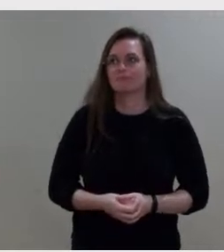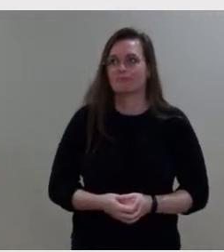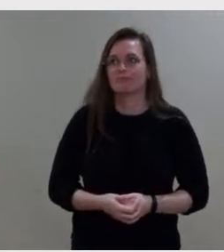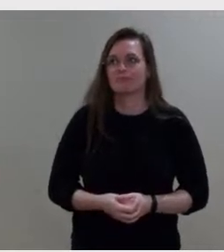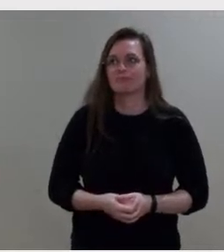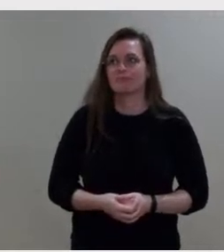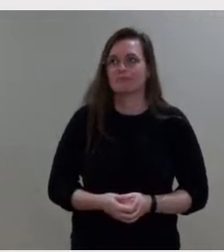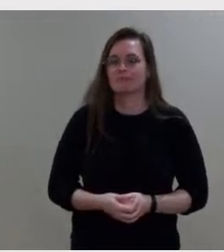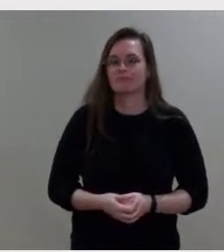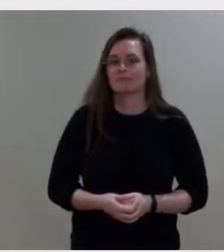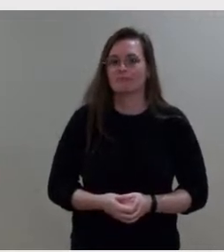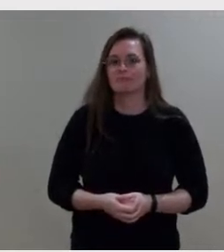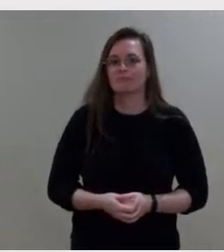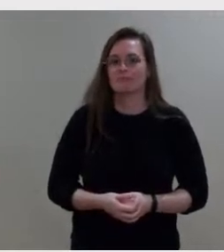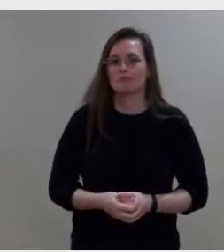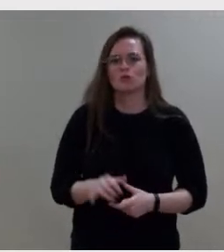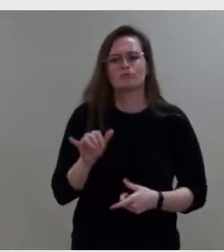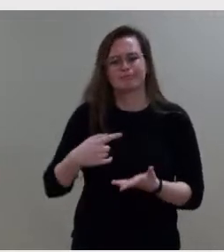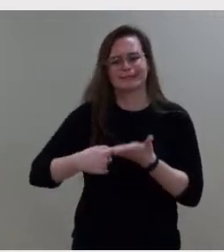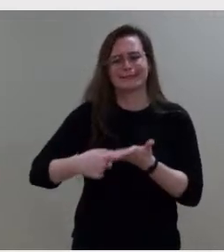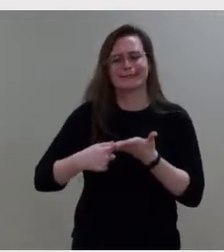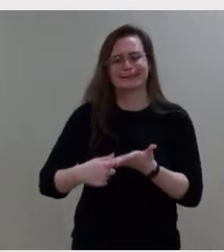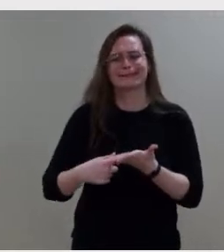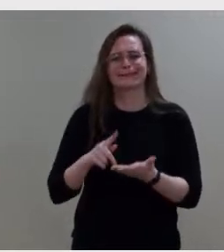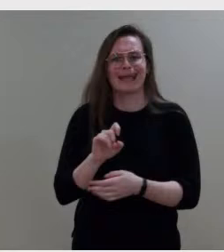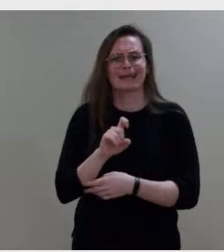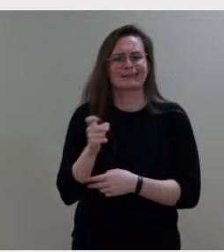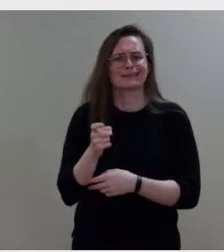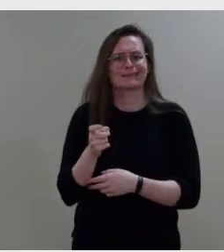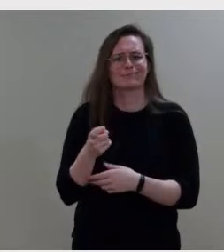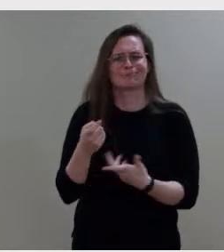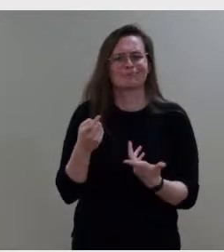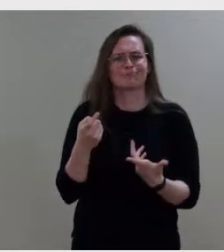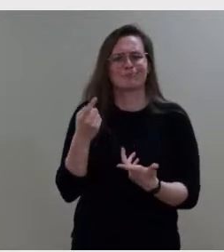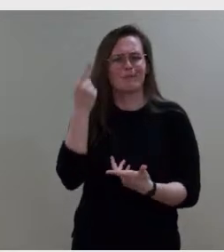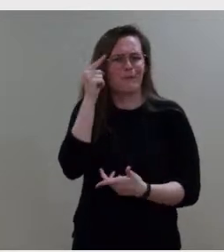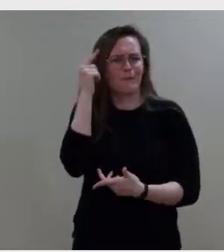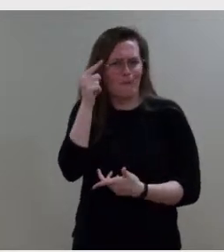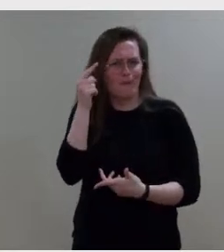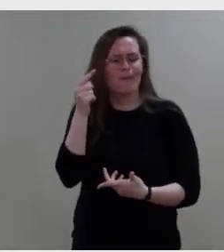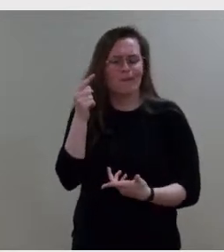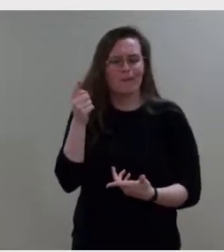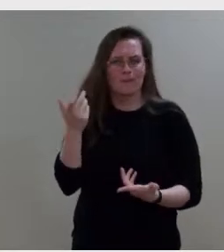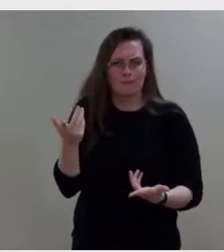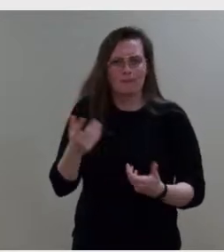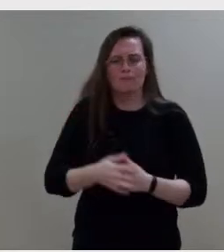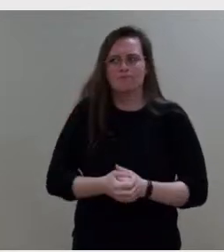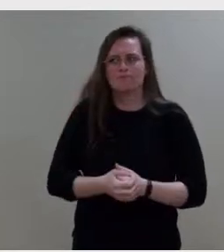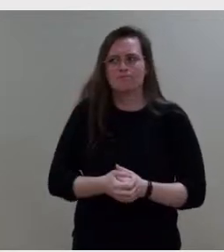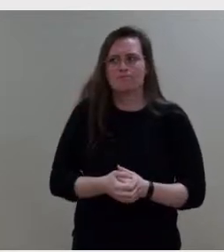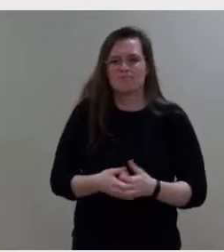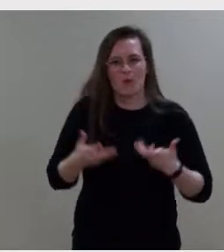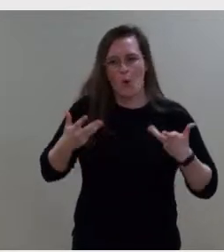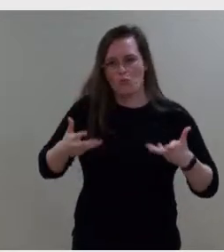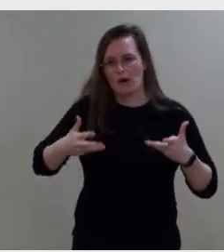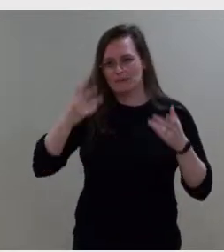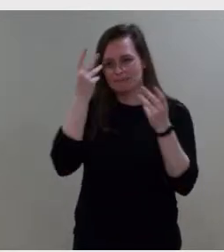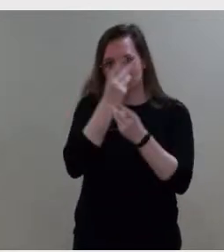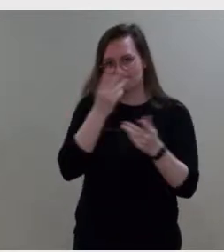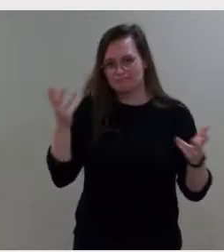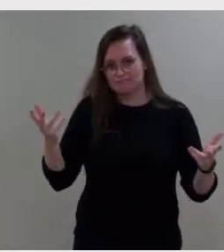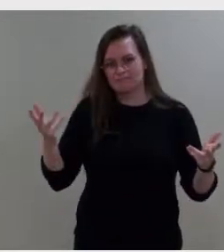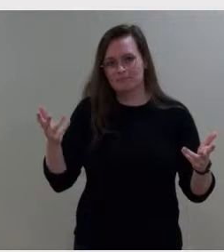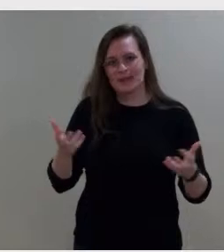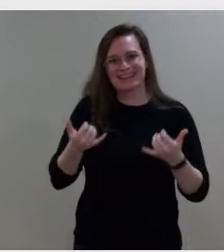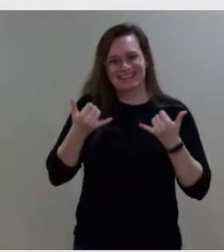So why are we looking at a D-transfer tax now? As stated earlier, we are facing